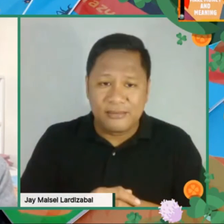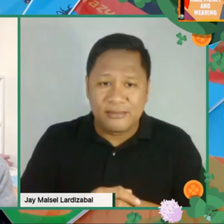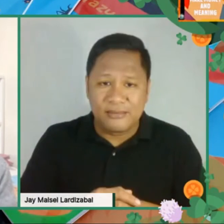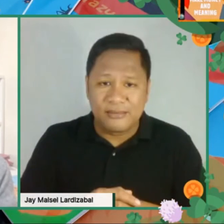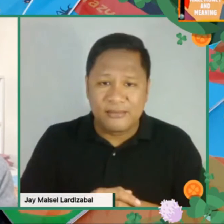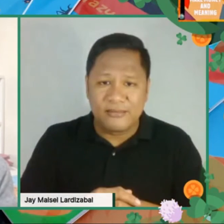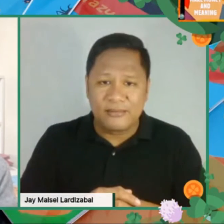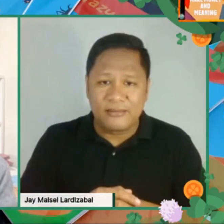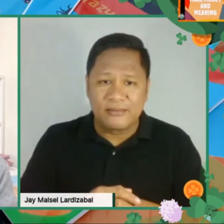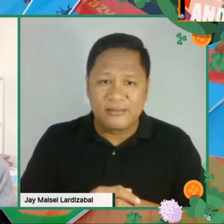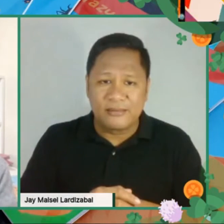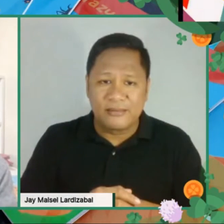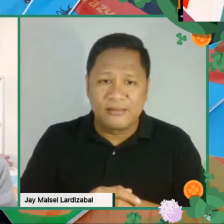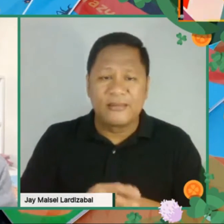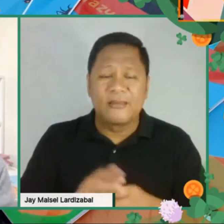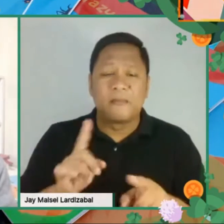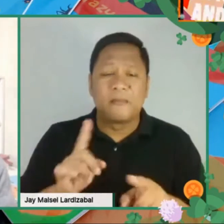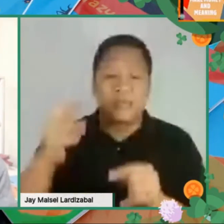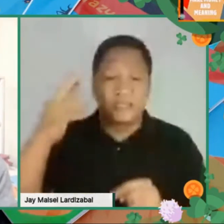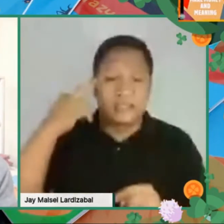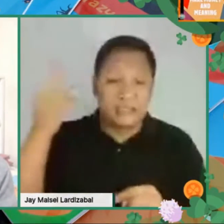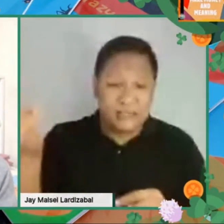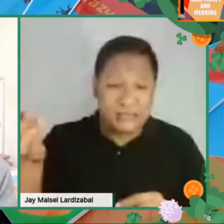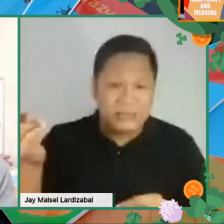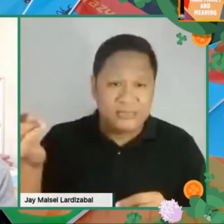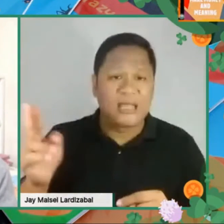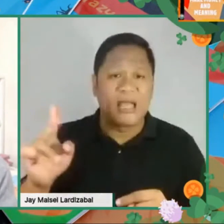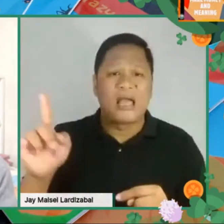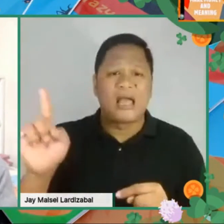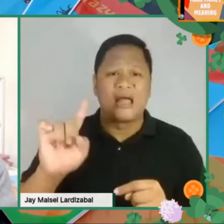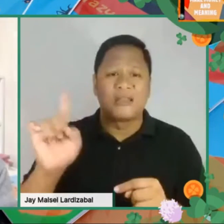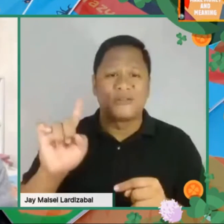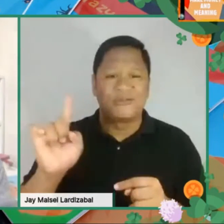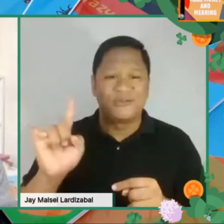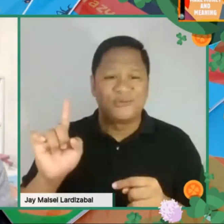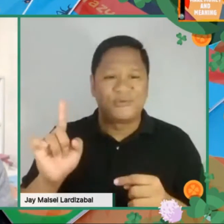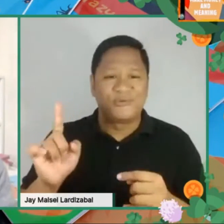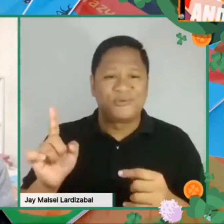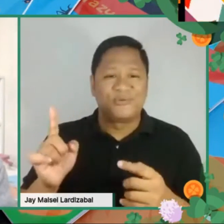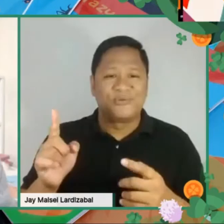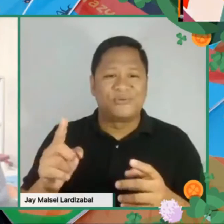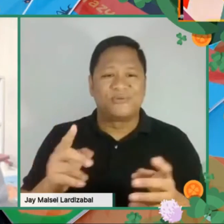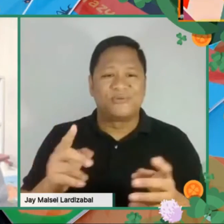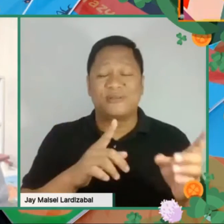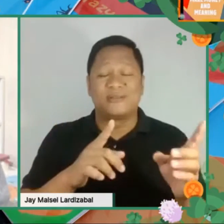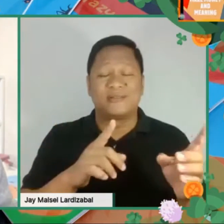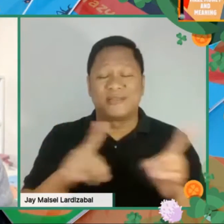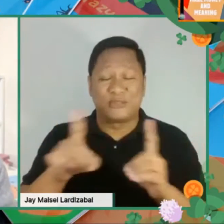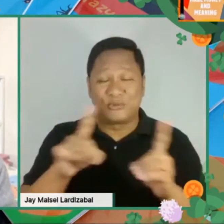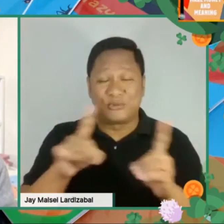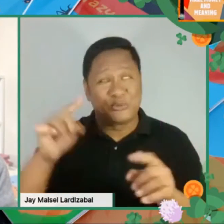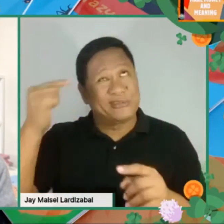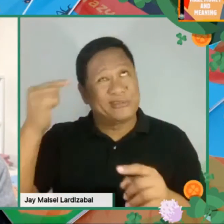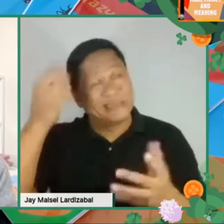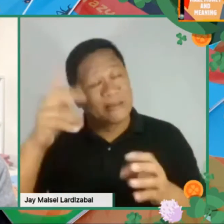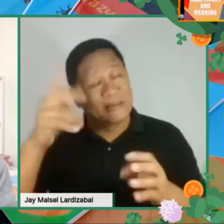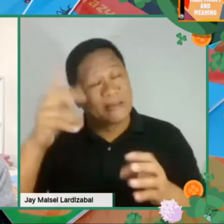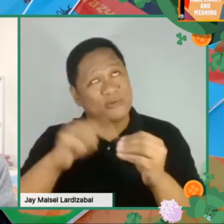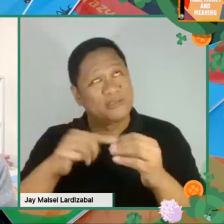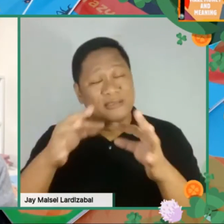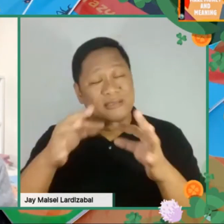of maybe realistically kung ano nung mga kanotihan ng pinagagawa ng mga pusa and combined